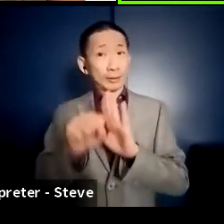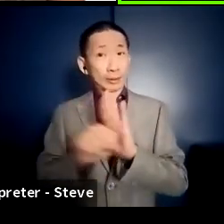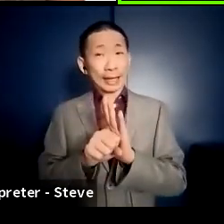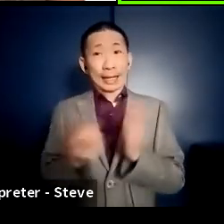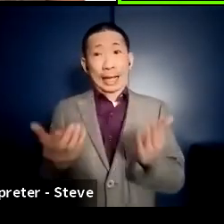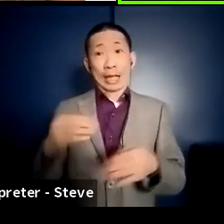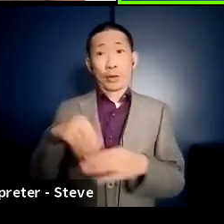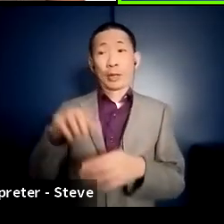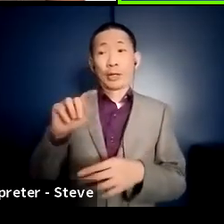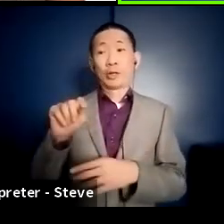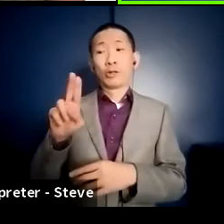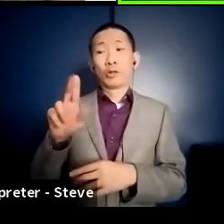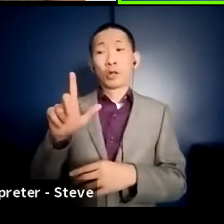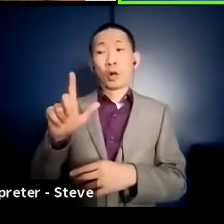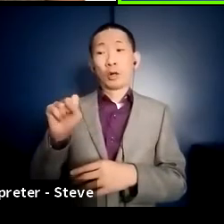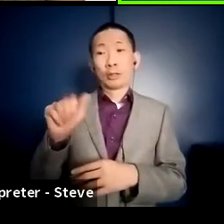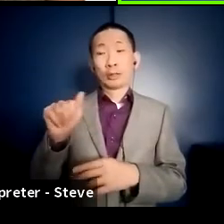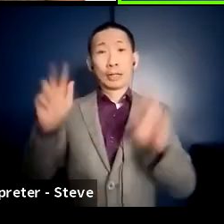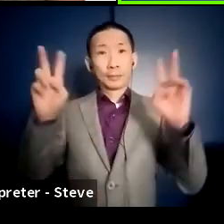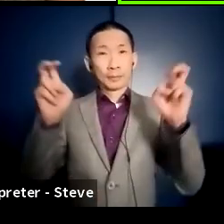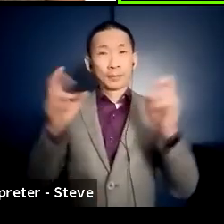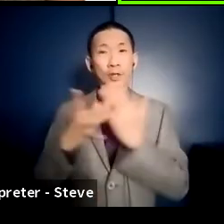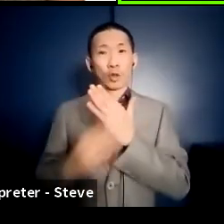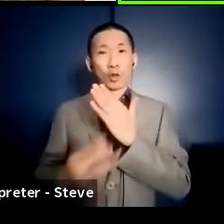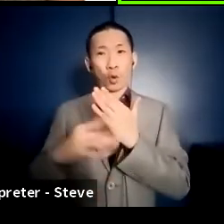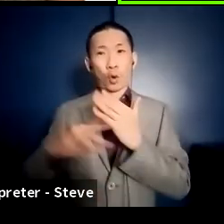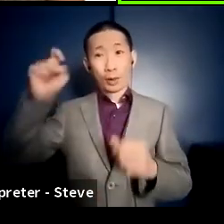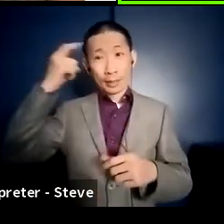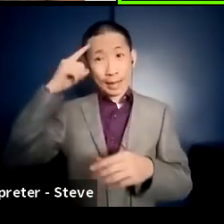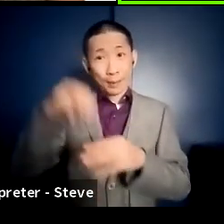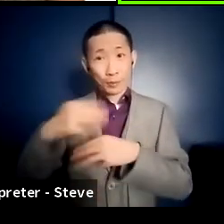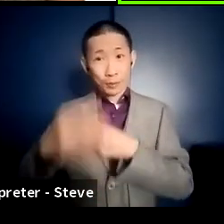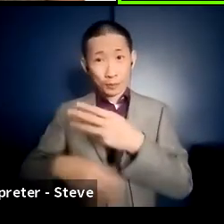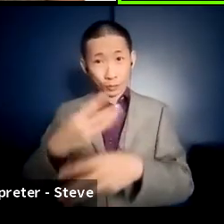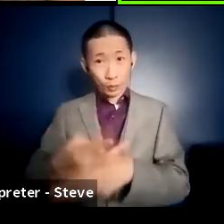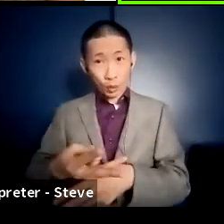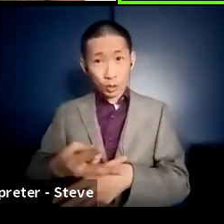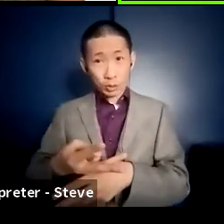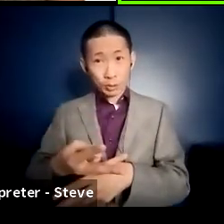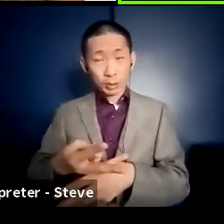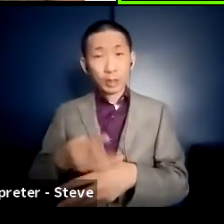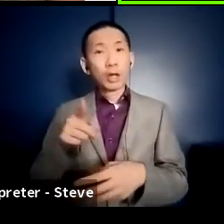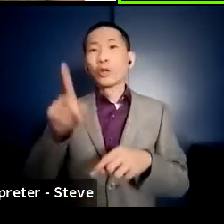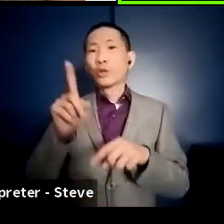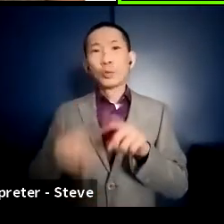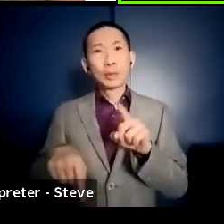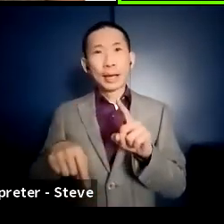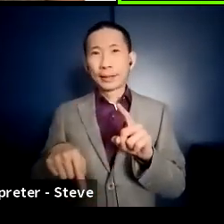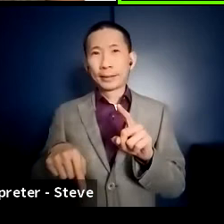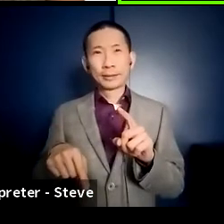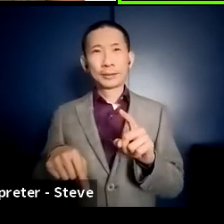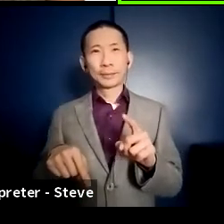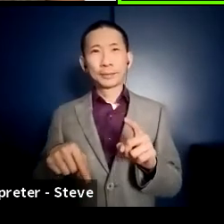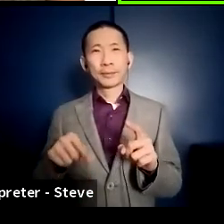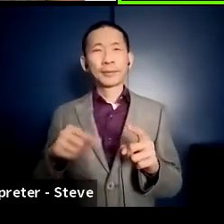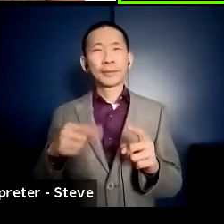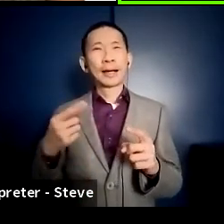in Tulsa, the quote unquote oil capital of the world. You can't throw, like, there is,